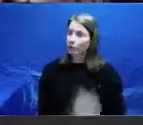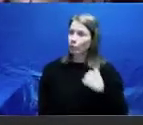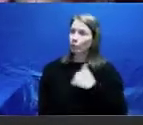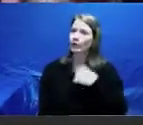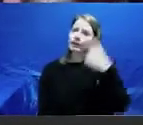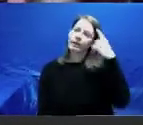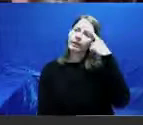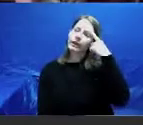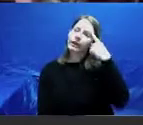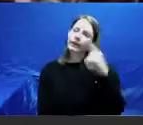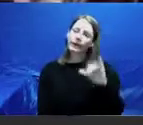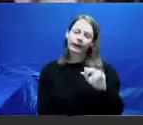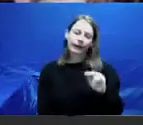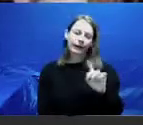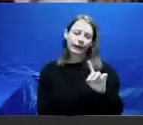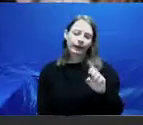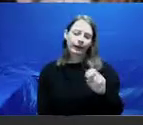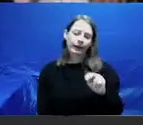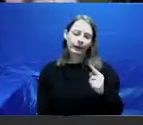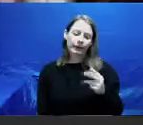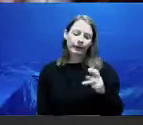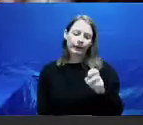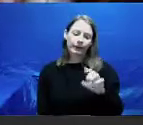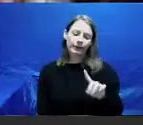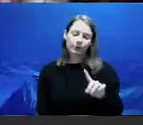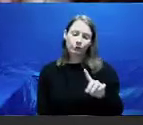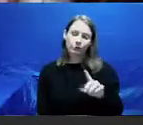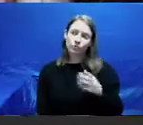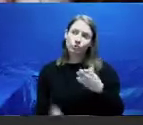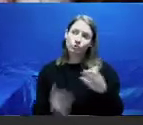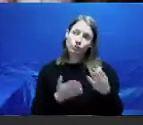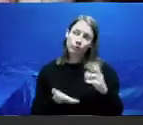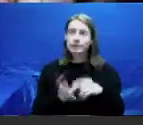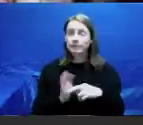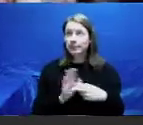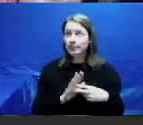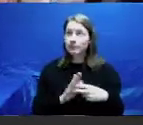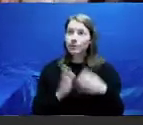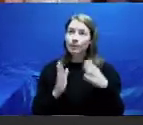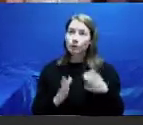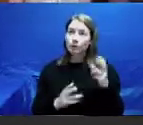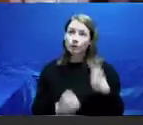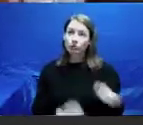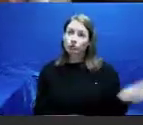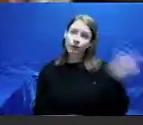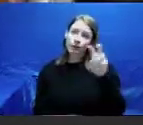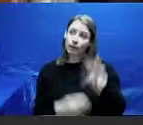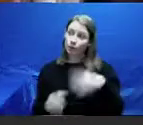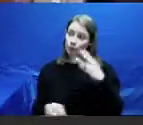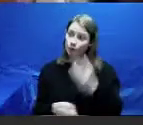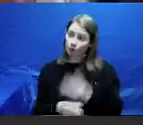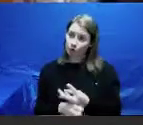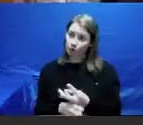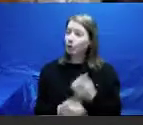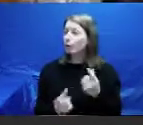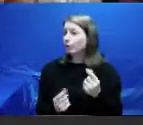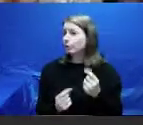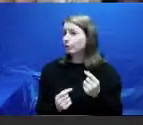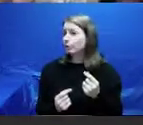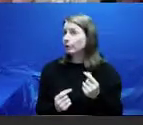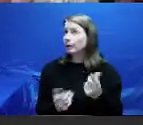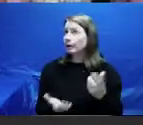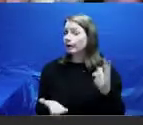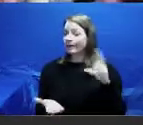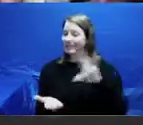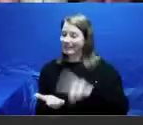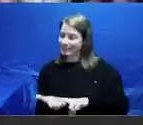who travel around the world, and like what they said on the passage is like what they did was sign contracts to pay back and like work for 7